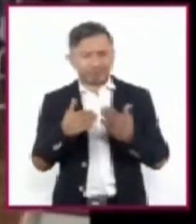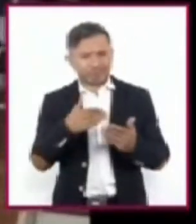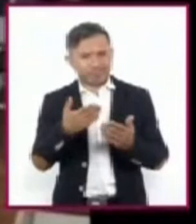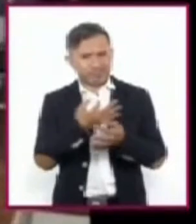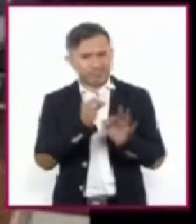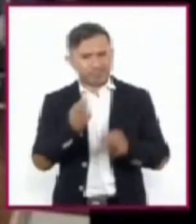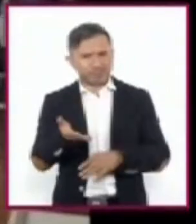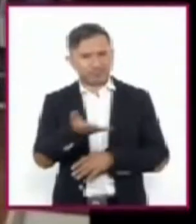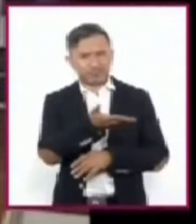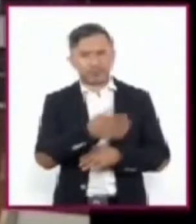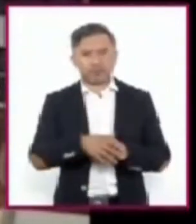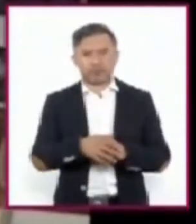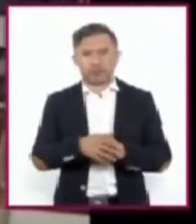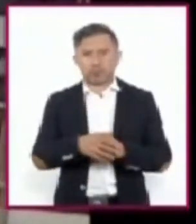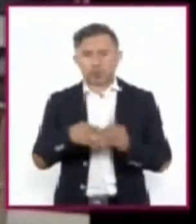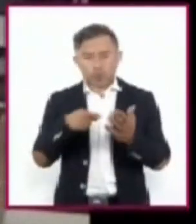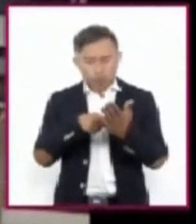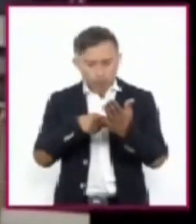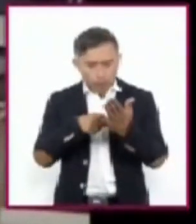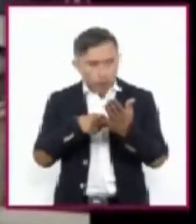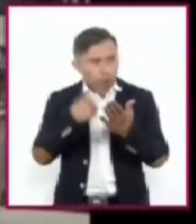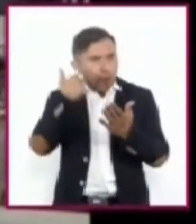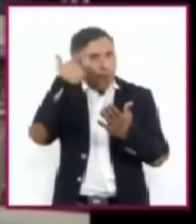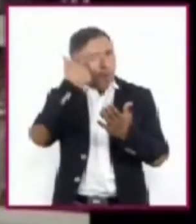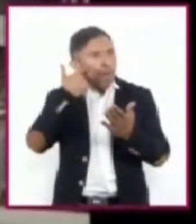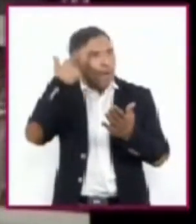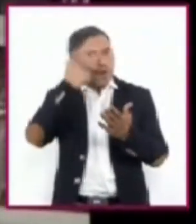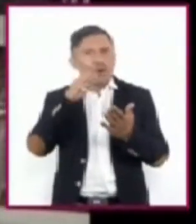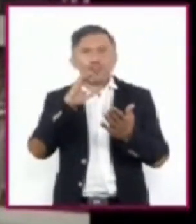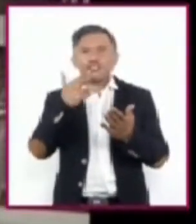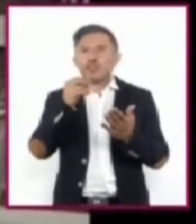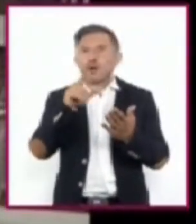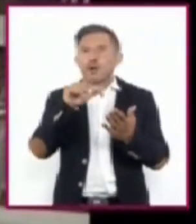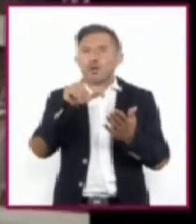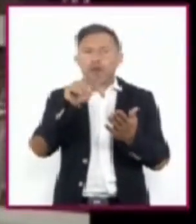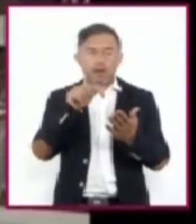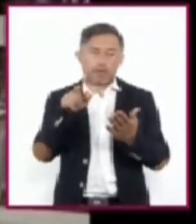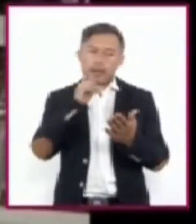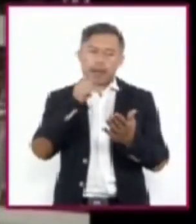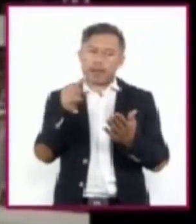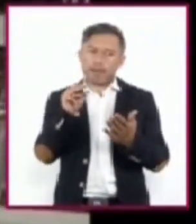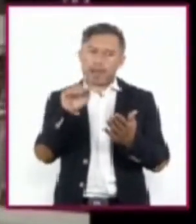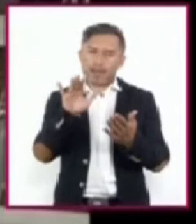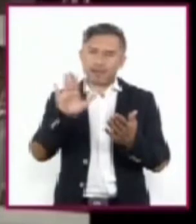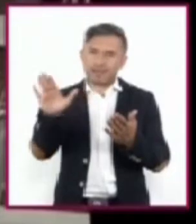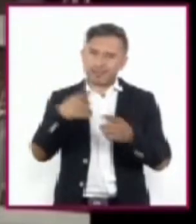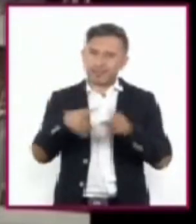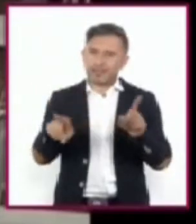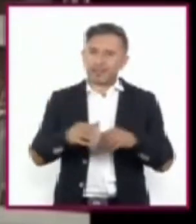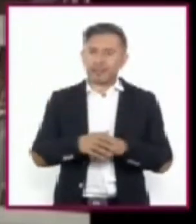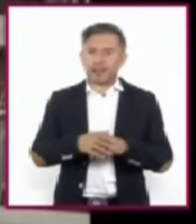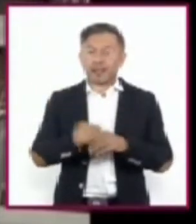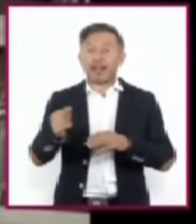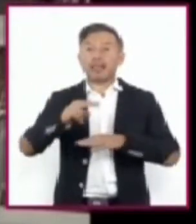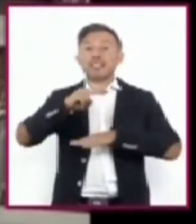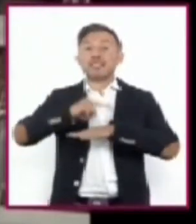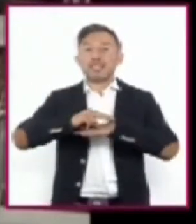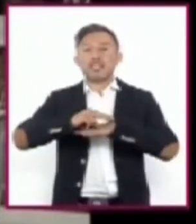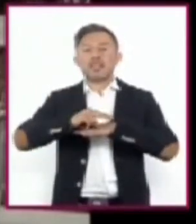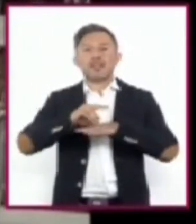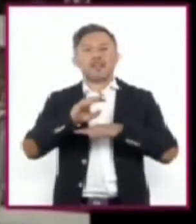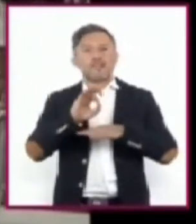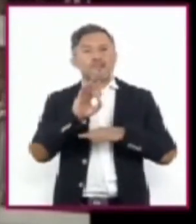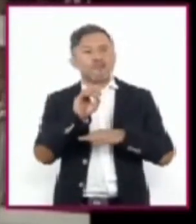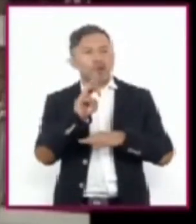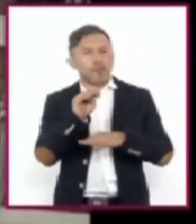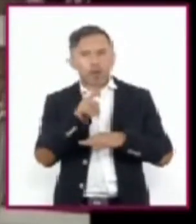Mm-hmm. Oh, look, when it says Cholula. Cholula. That's not Mayan. The very, snake form. Very pretty. Chakmultun.